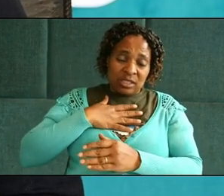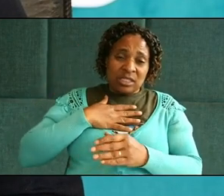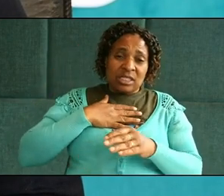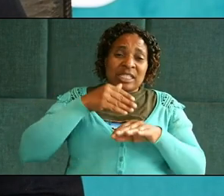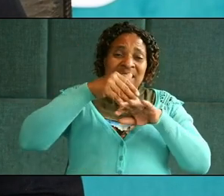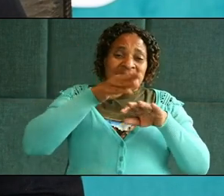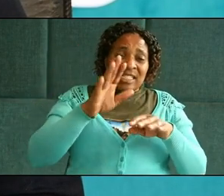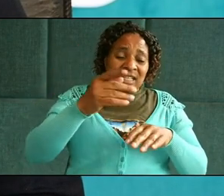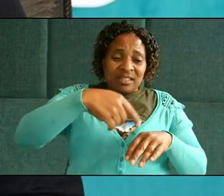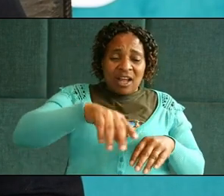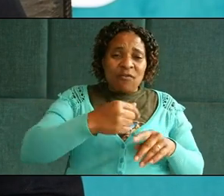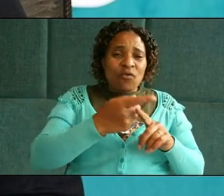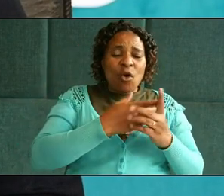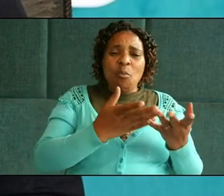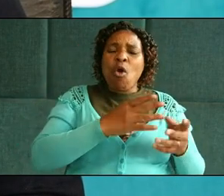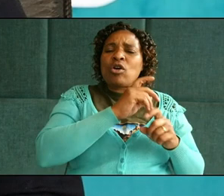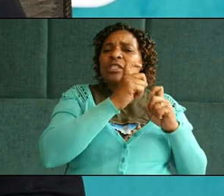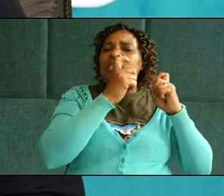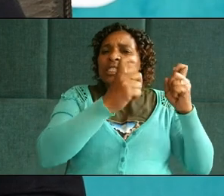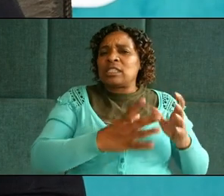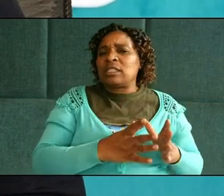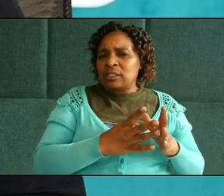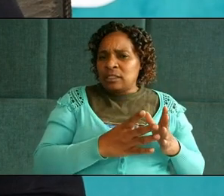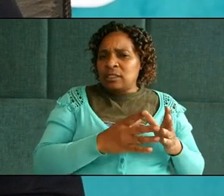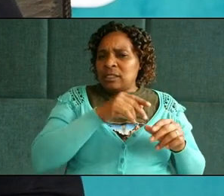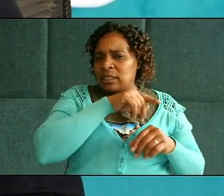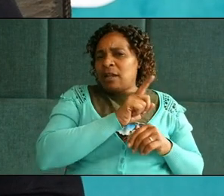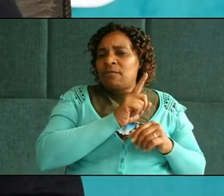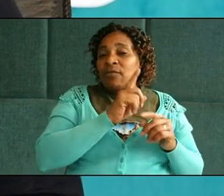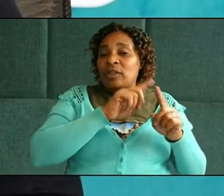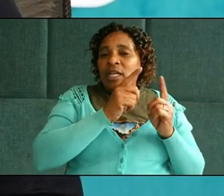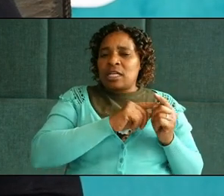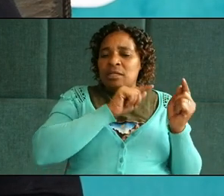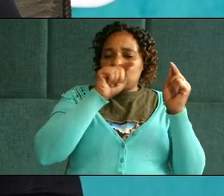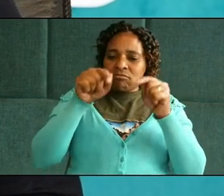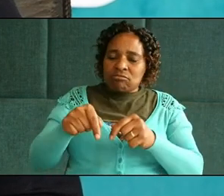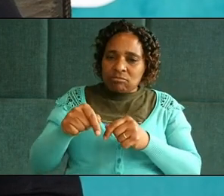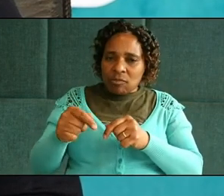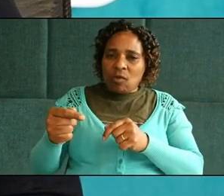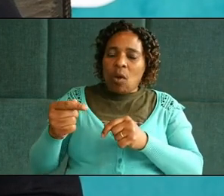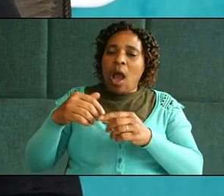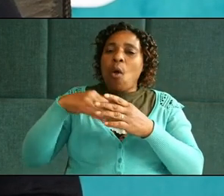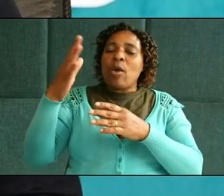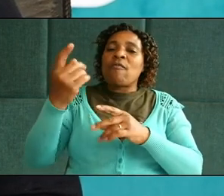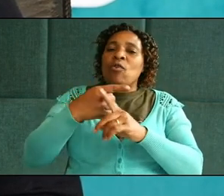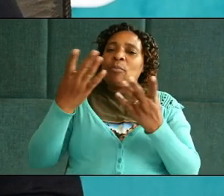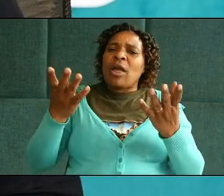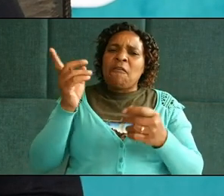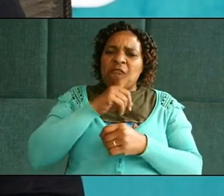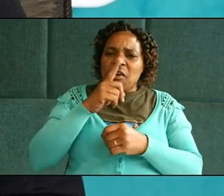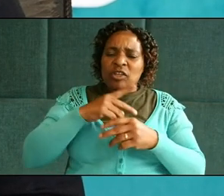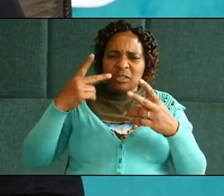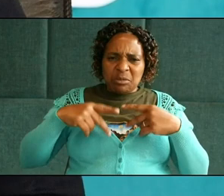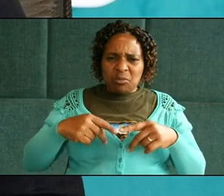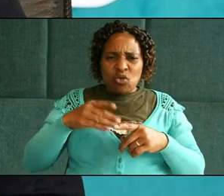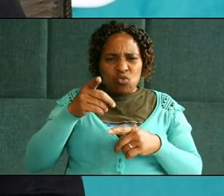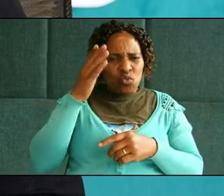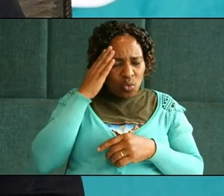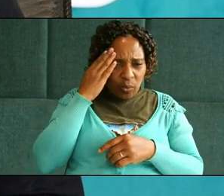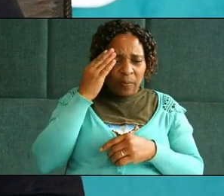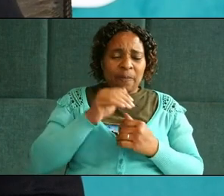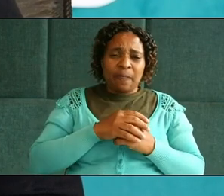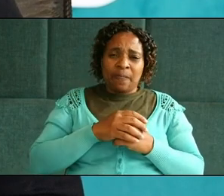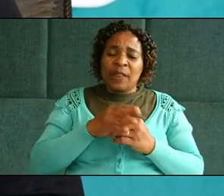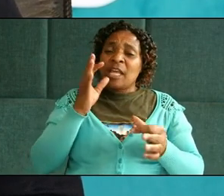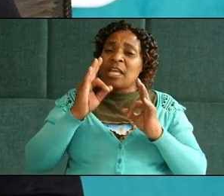from the consequences of sin, or from sin itself, and he takes us away from violent people. You know,